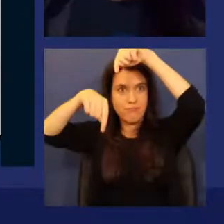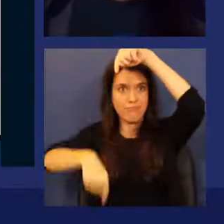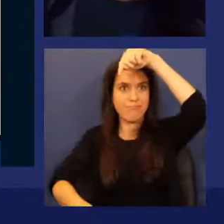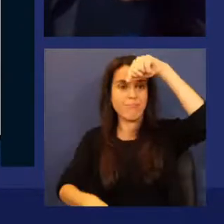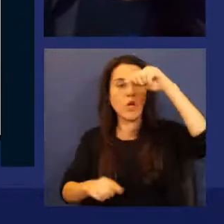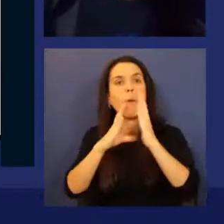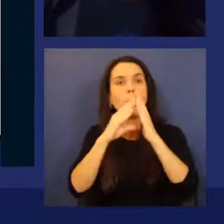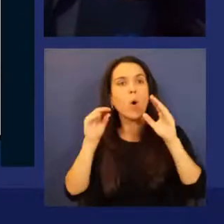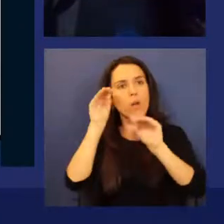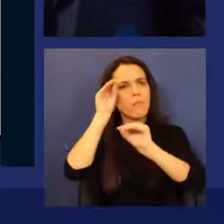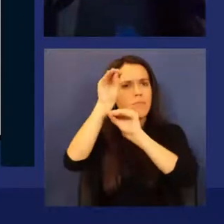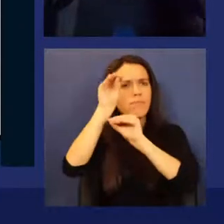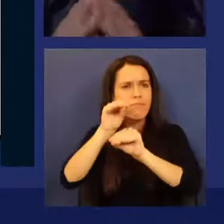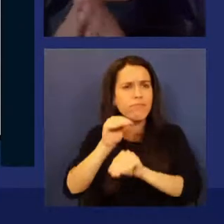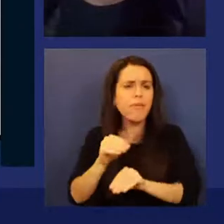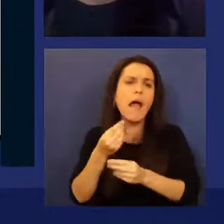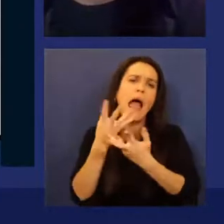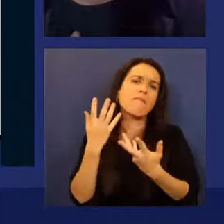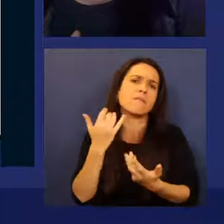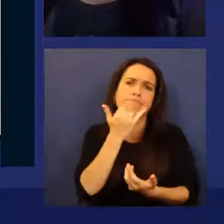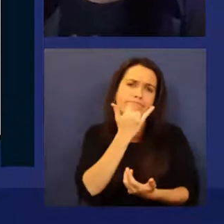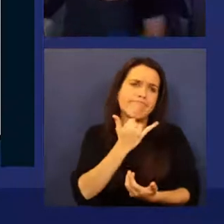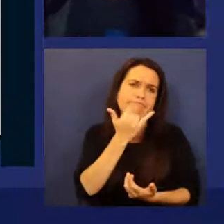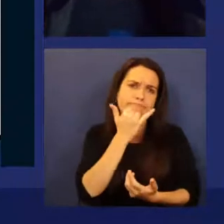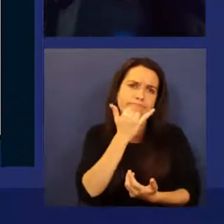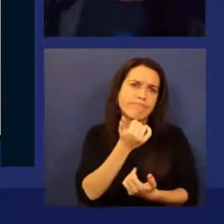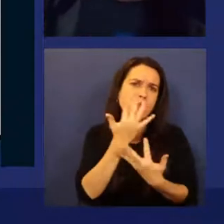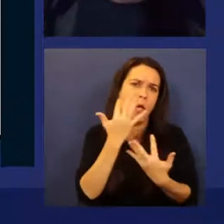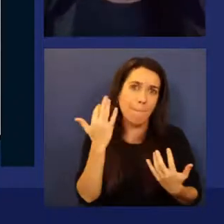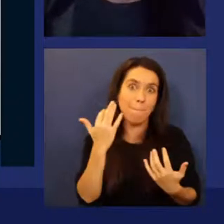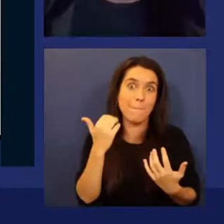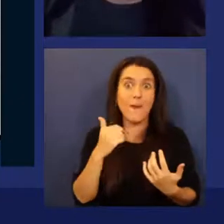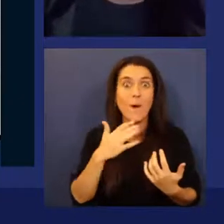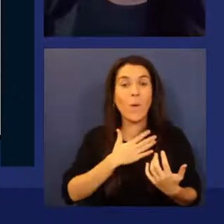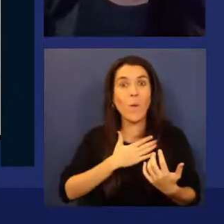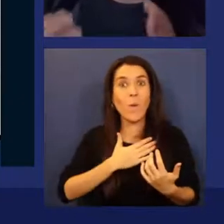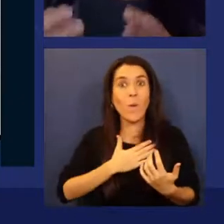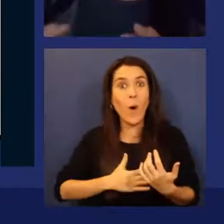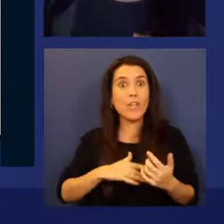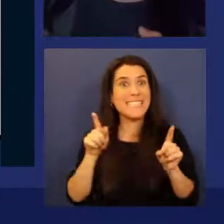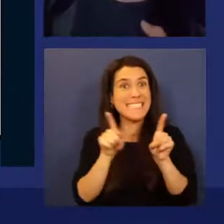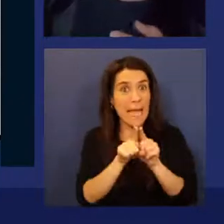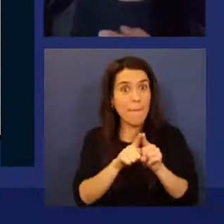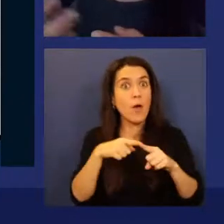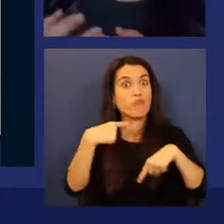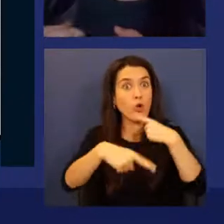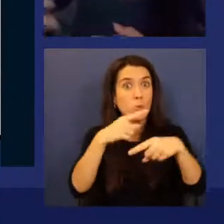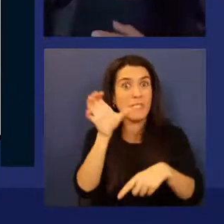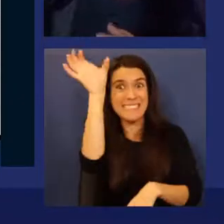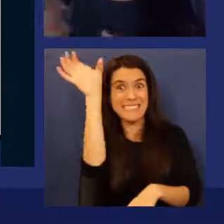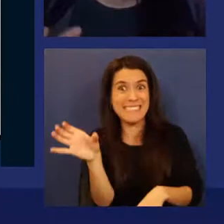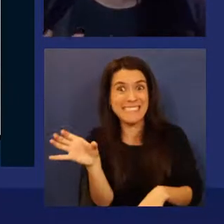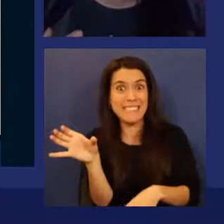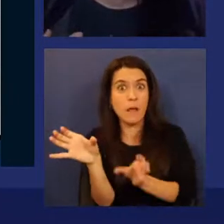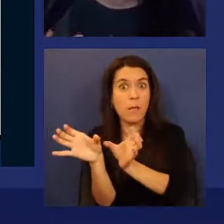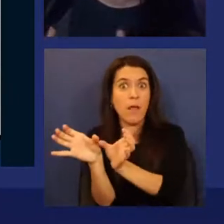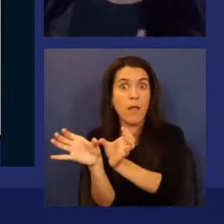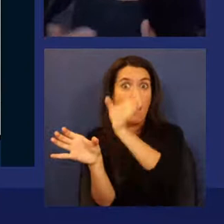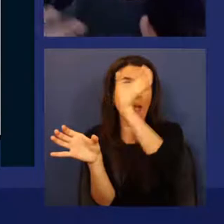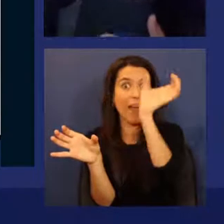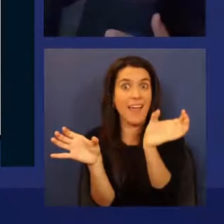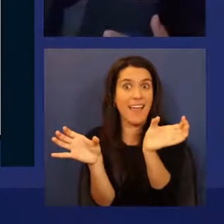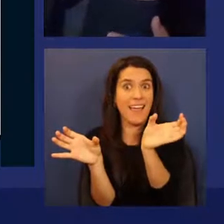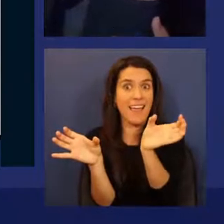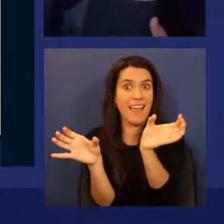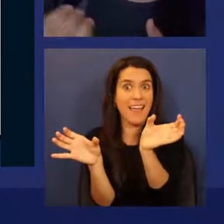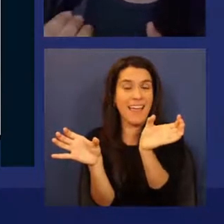there's some errors that occur. What we want to do is have that same process happen, but instead inject interpretability,